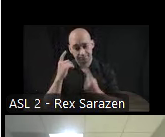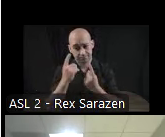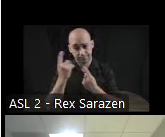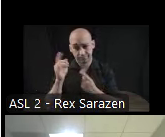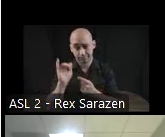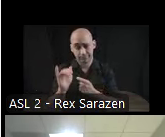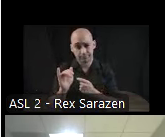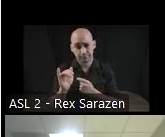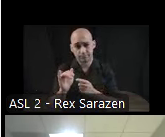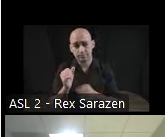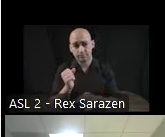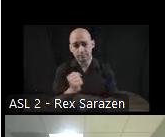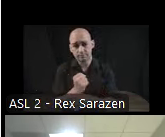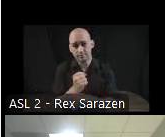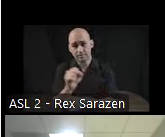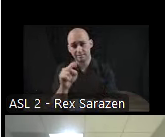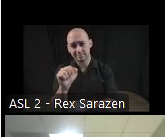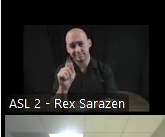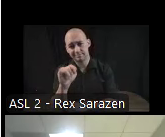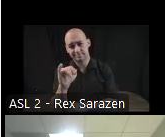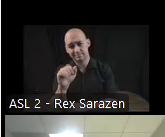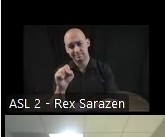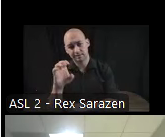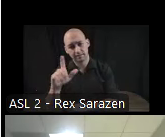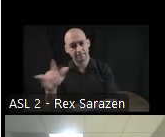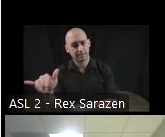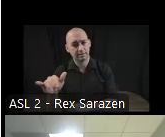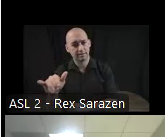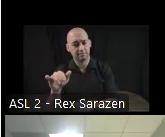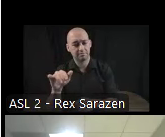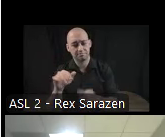it's statistically significant. And then,